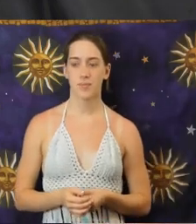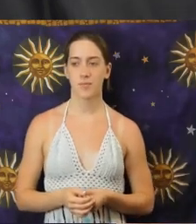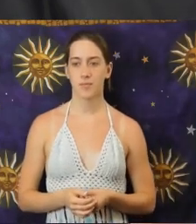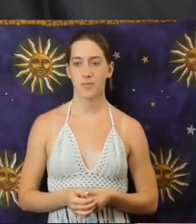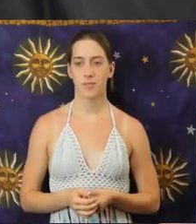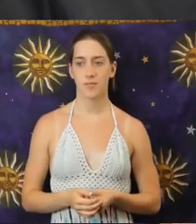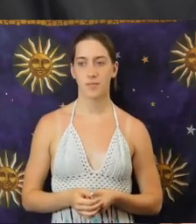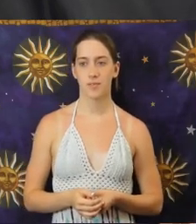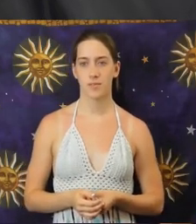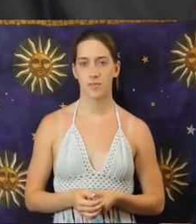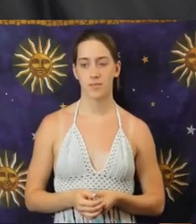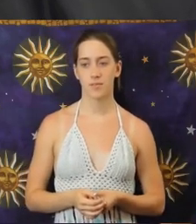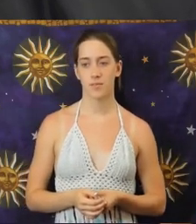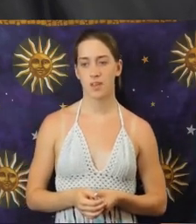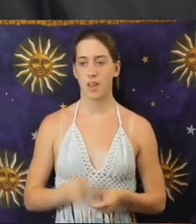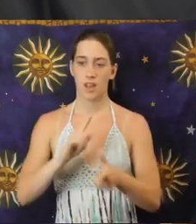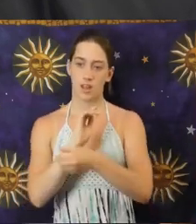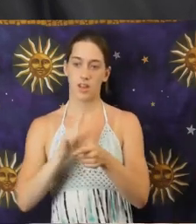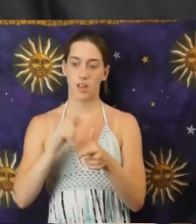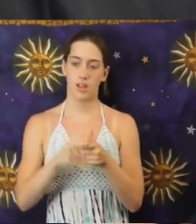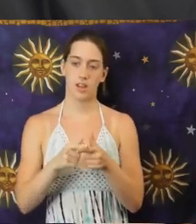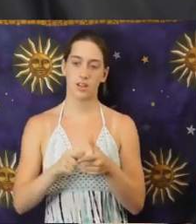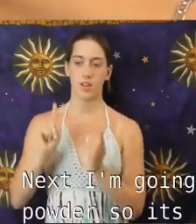Alright, put that egg back.